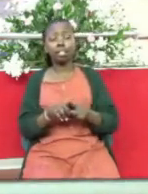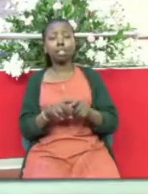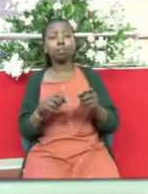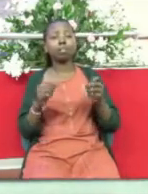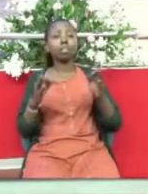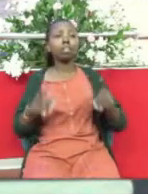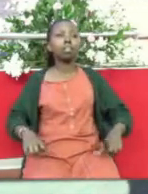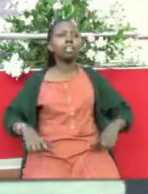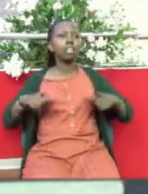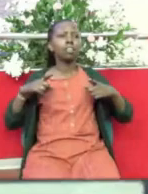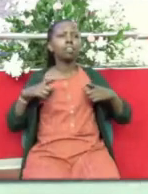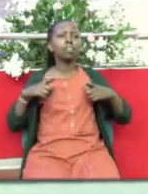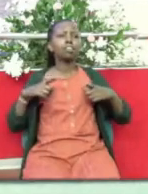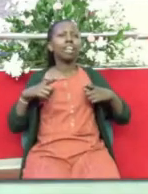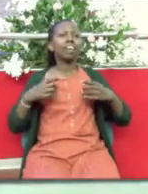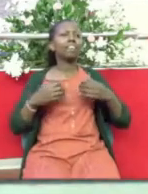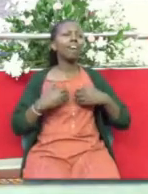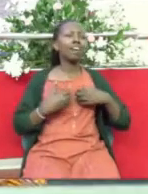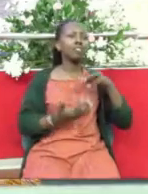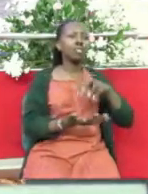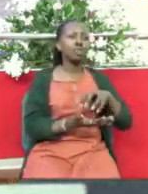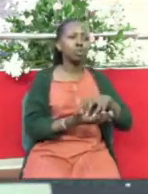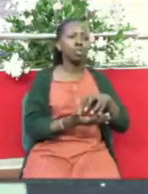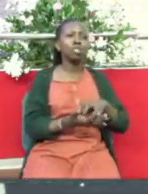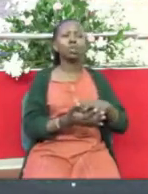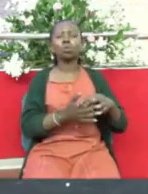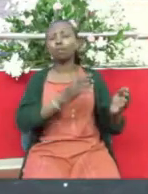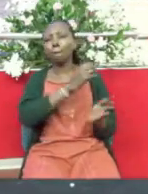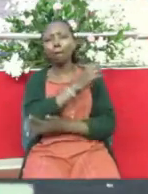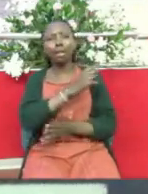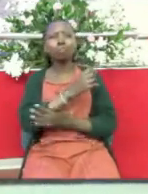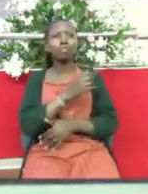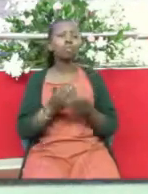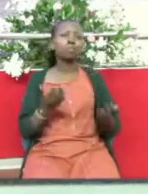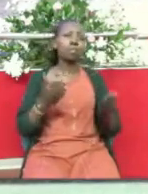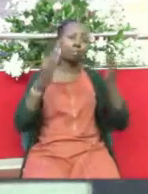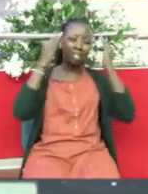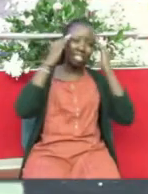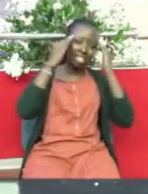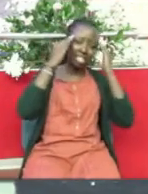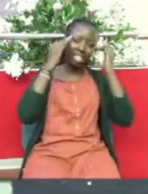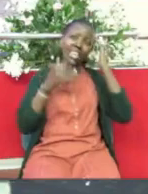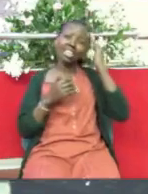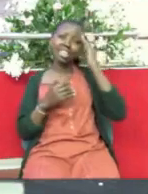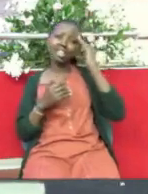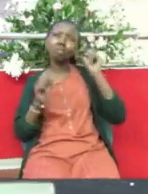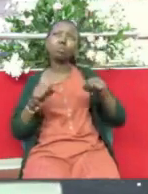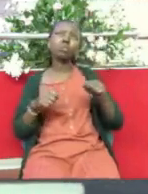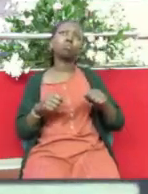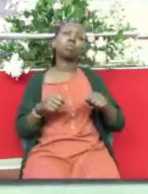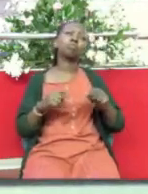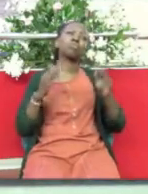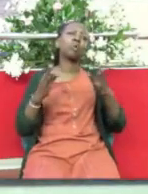in itself is offering difficult things in your life, you even think it is okay for me to commit suicide. When